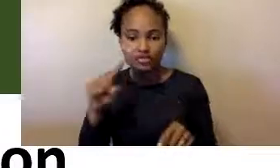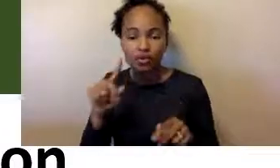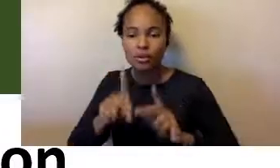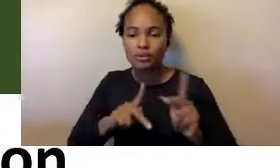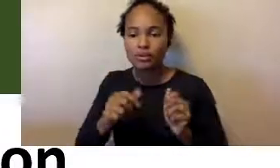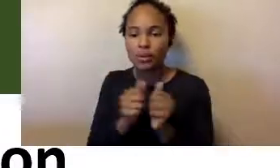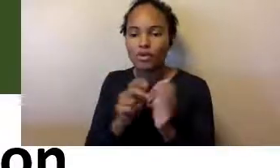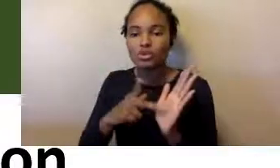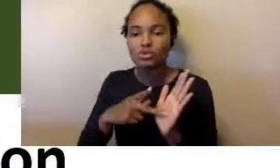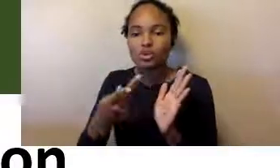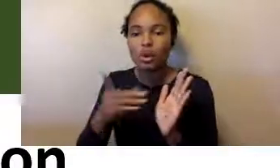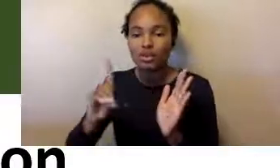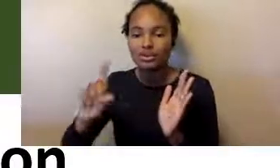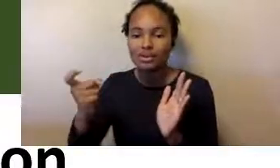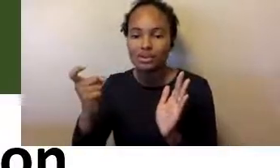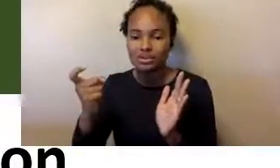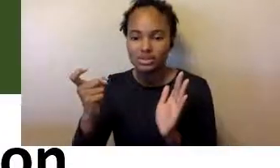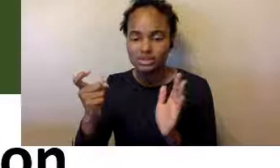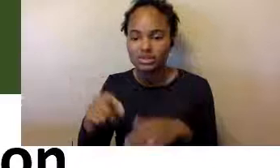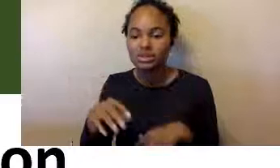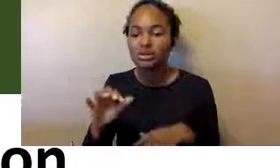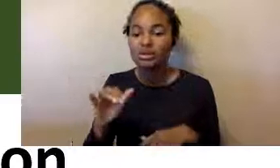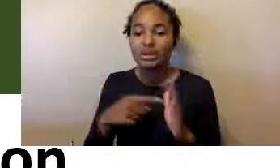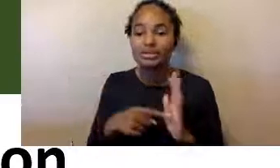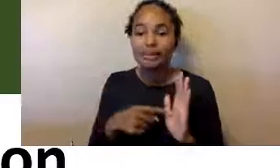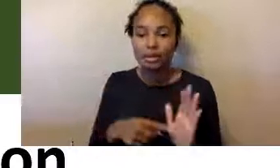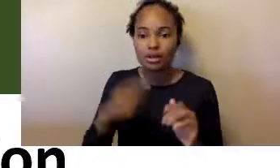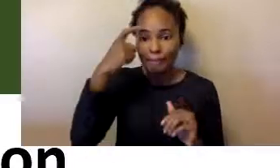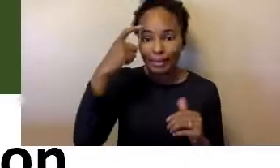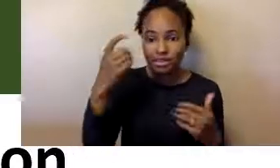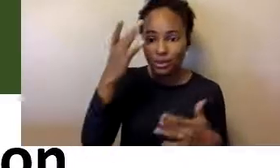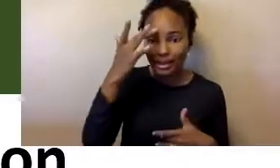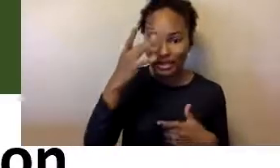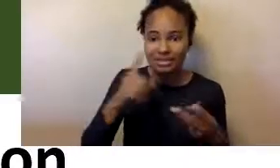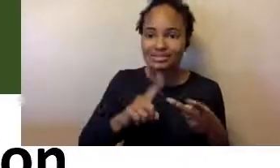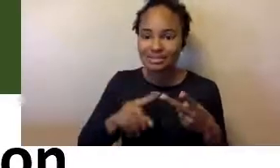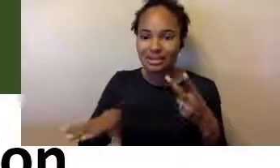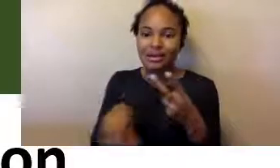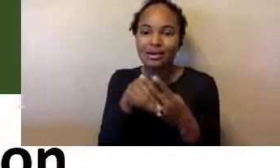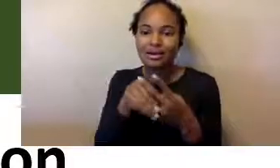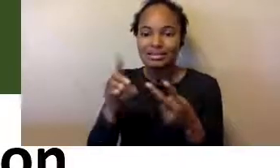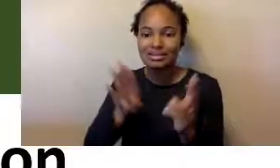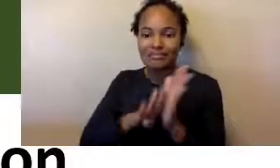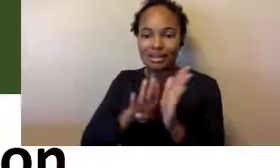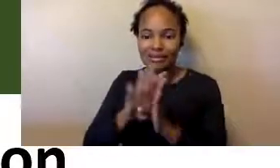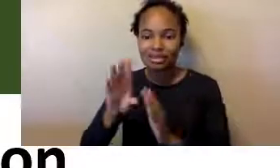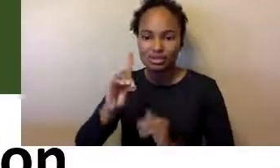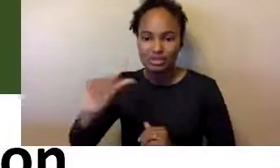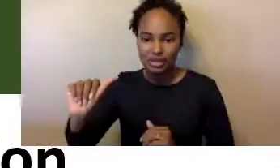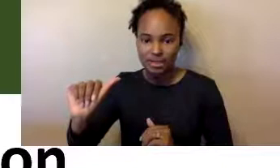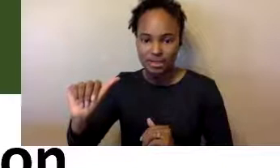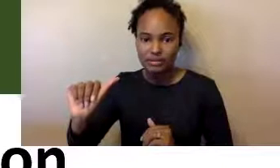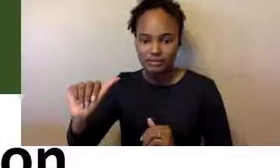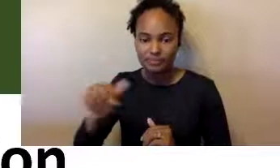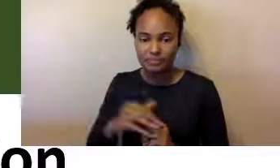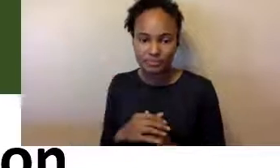diagnosis. So someone with developmental disability and mental illness. But we did issue that report, and one of